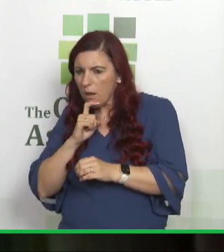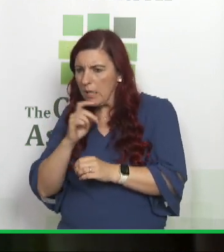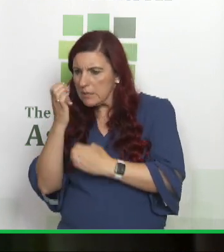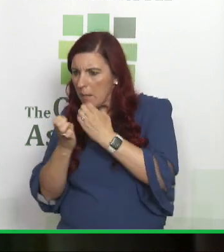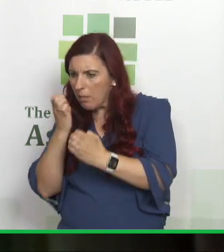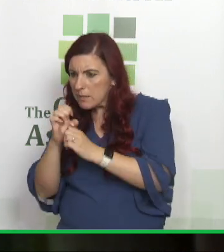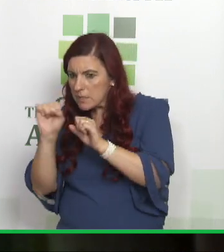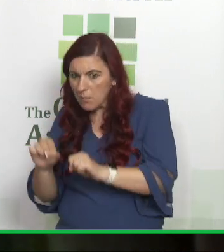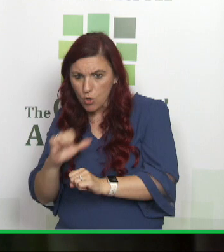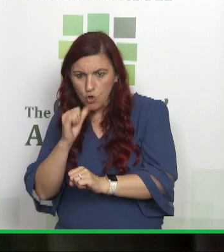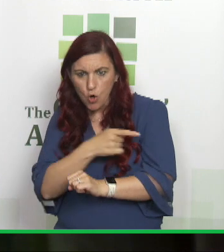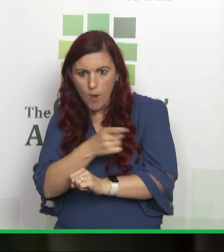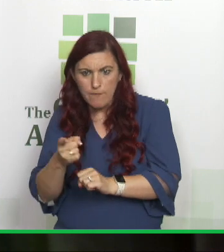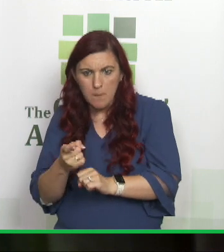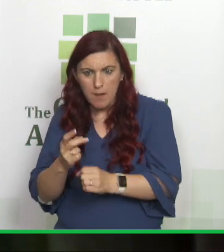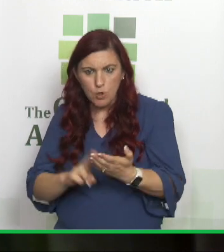it.